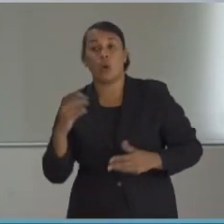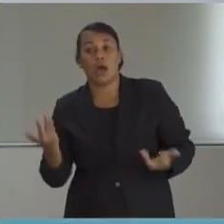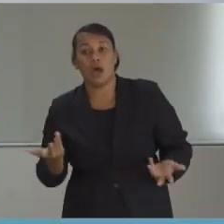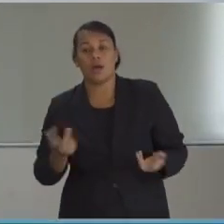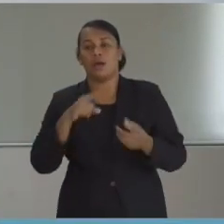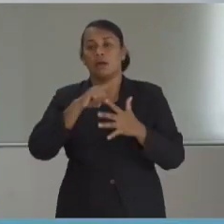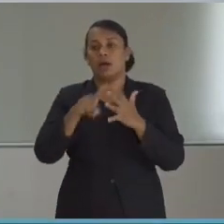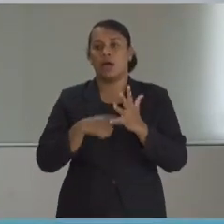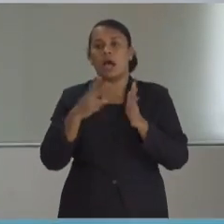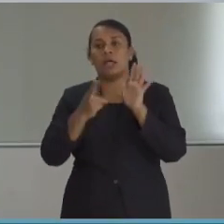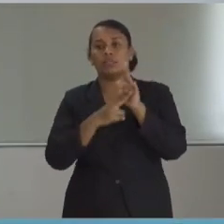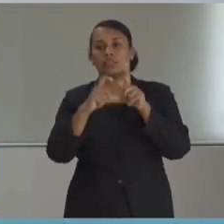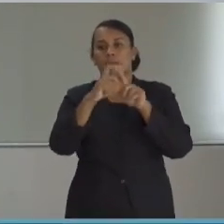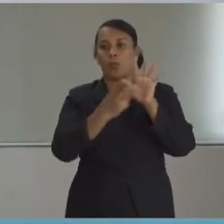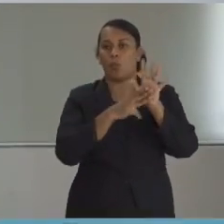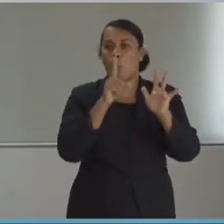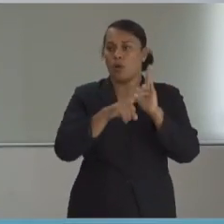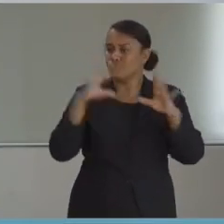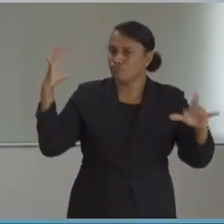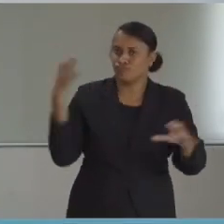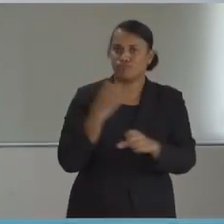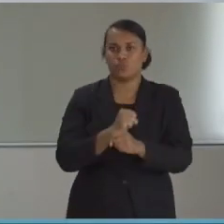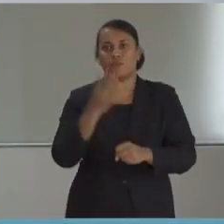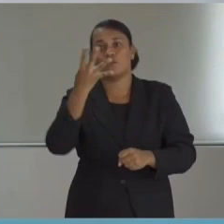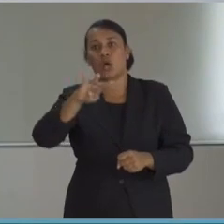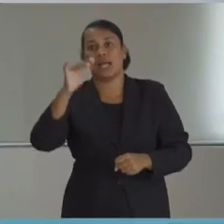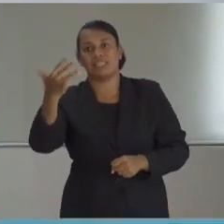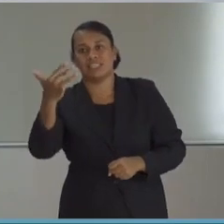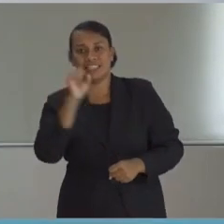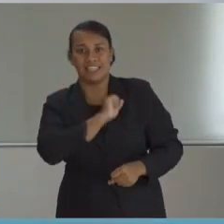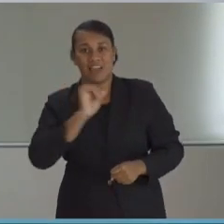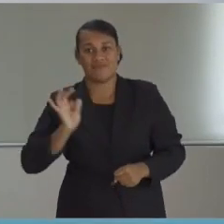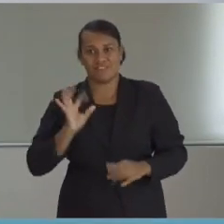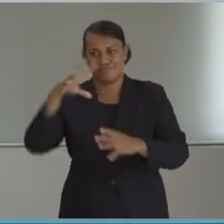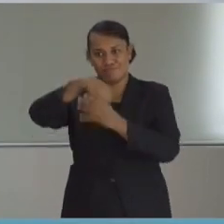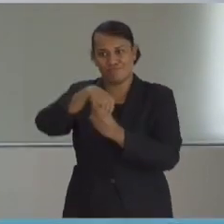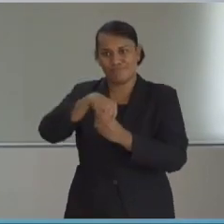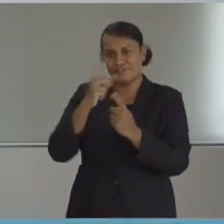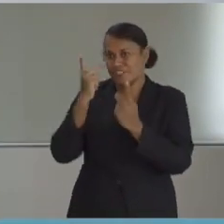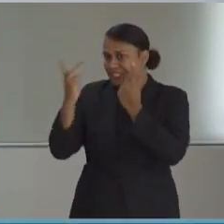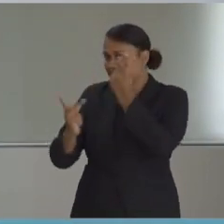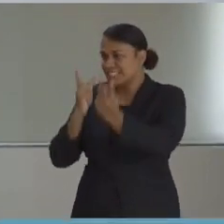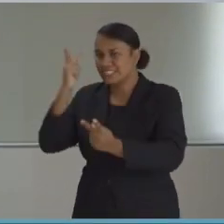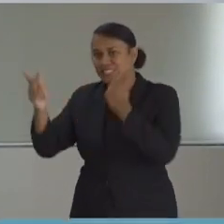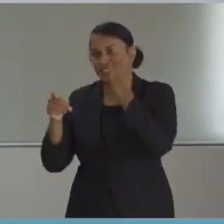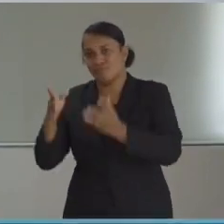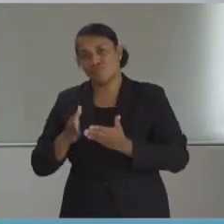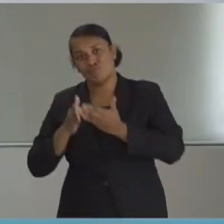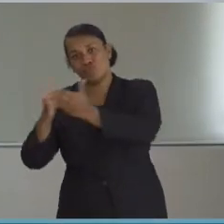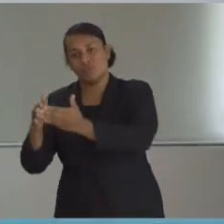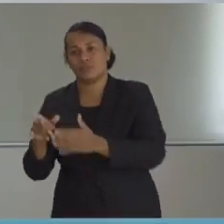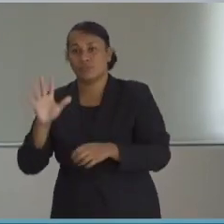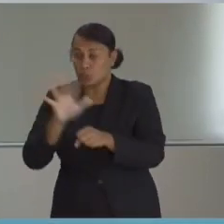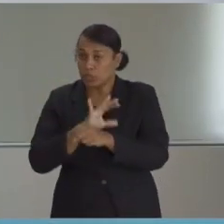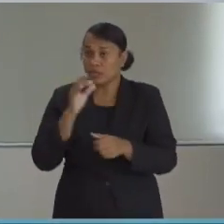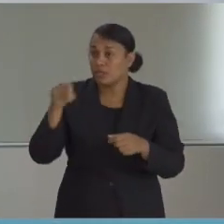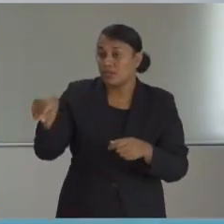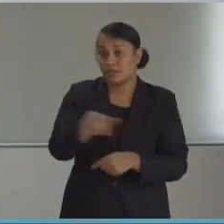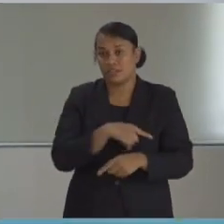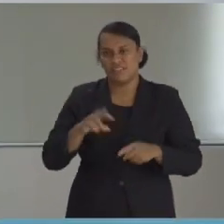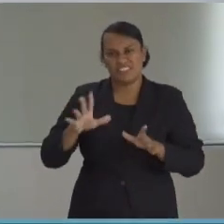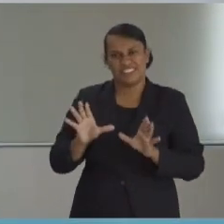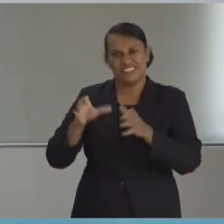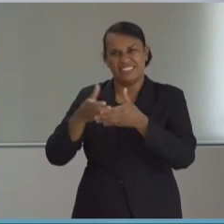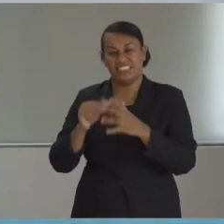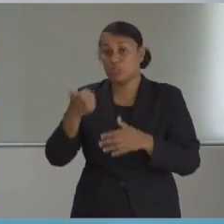NDMO, and we have a total of 49, but we've made capacity for 53 people should we have